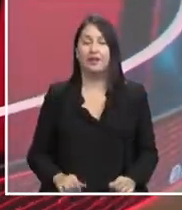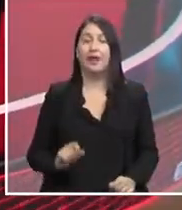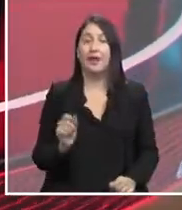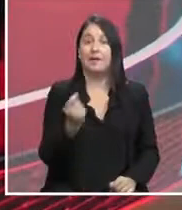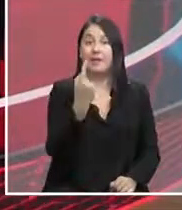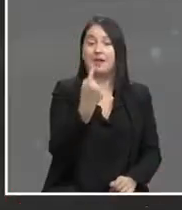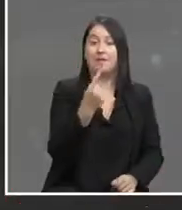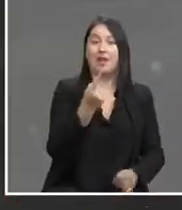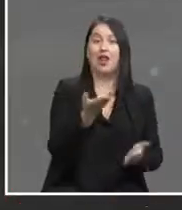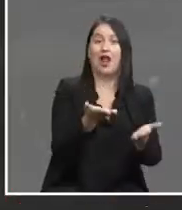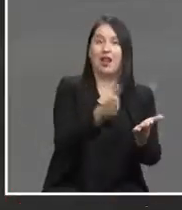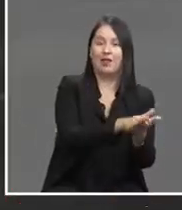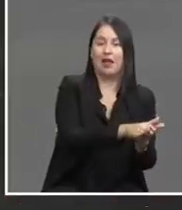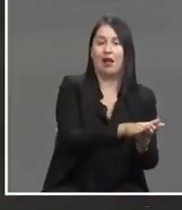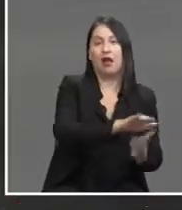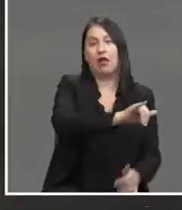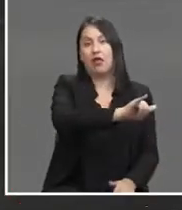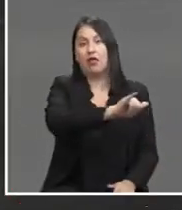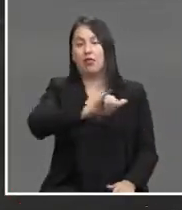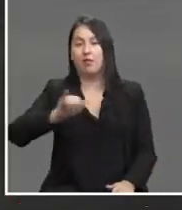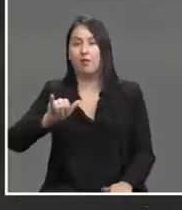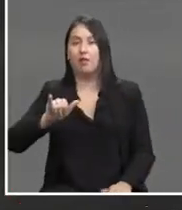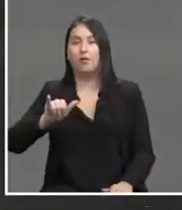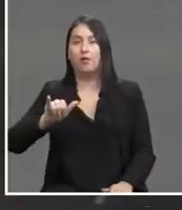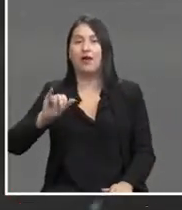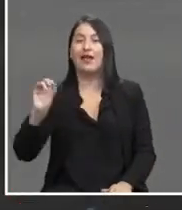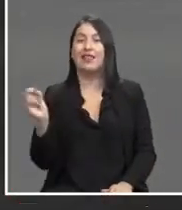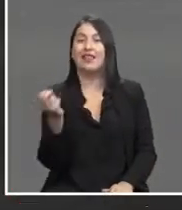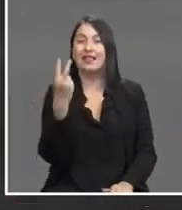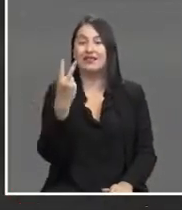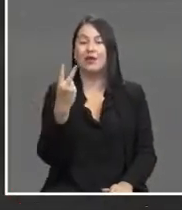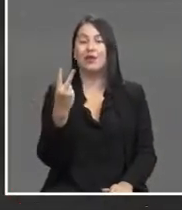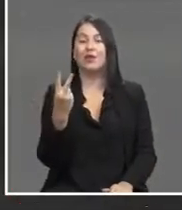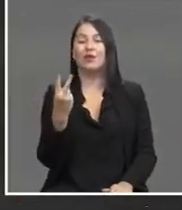that of death. And this is the violent,